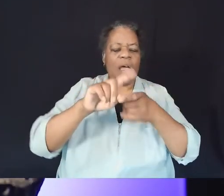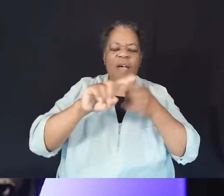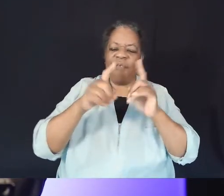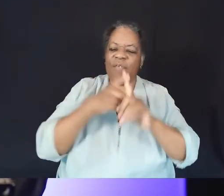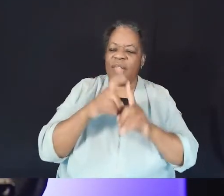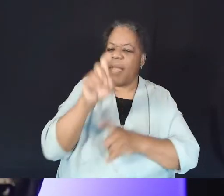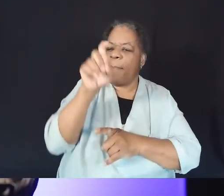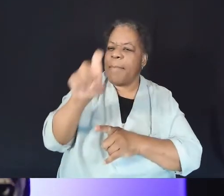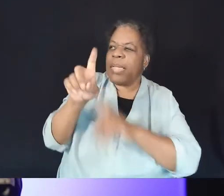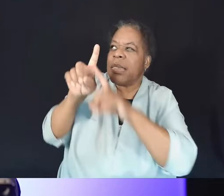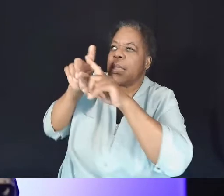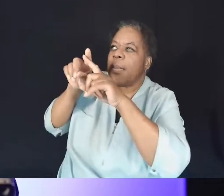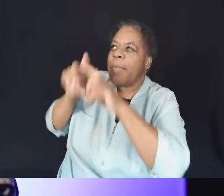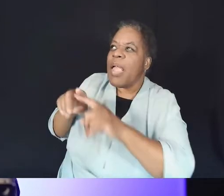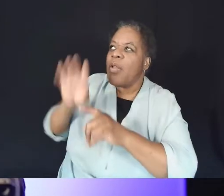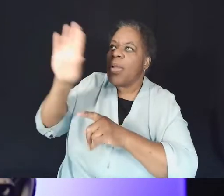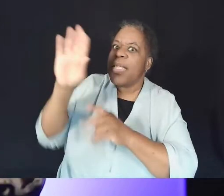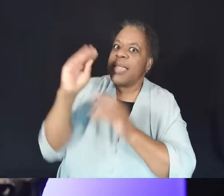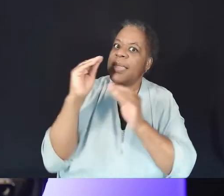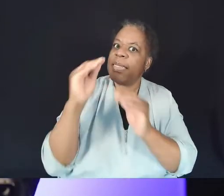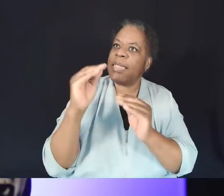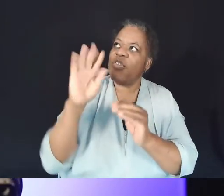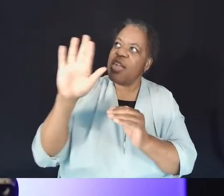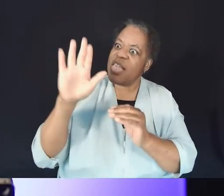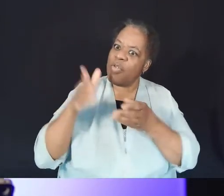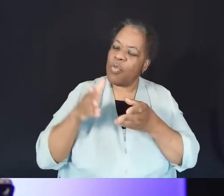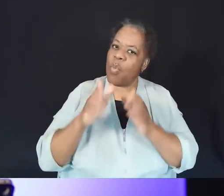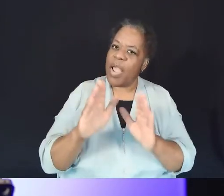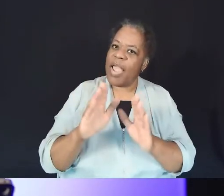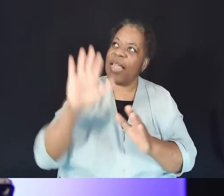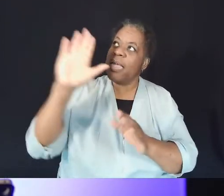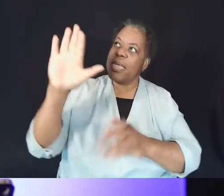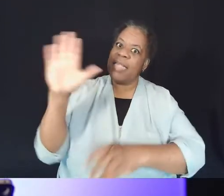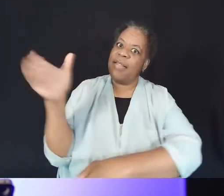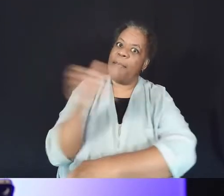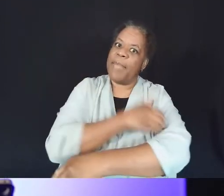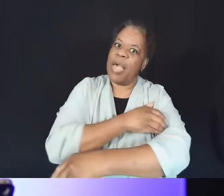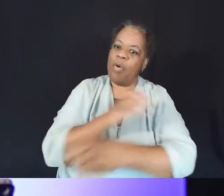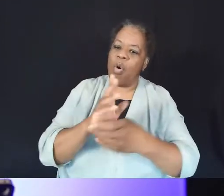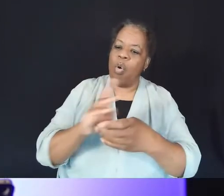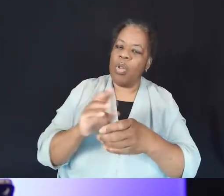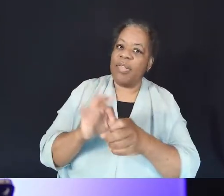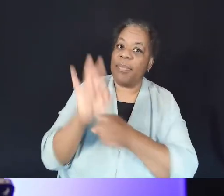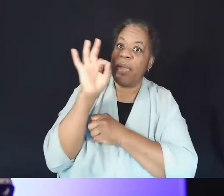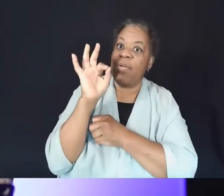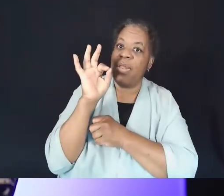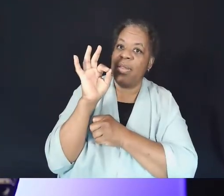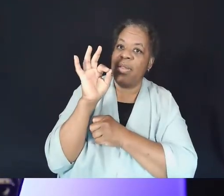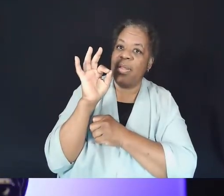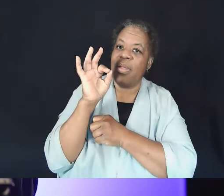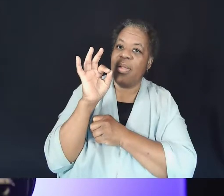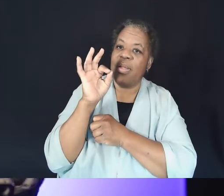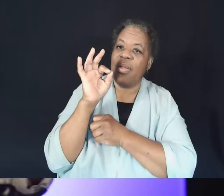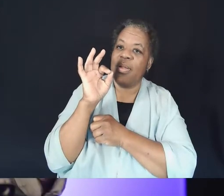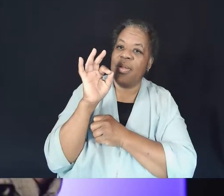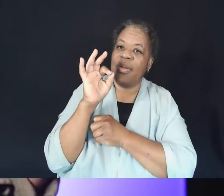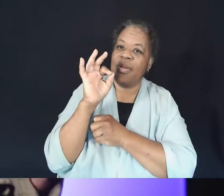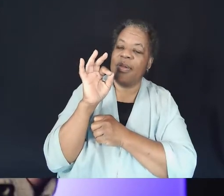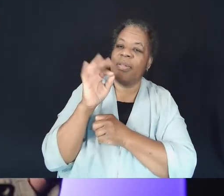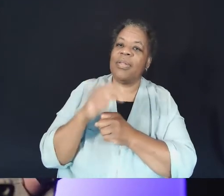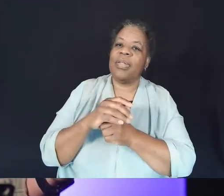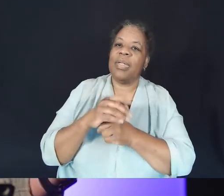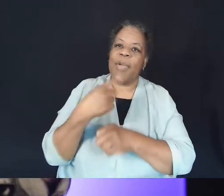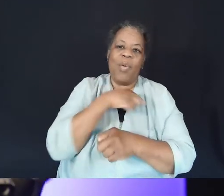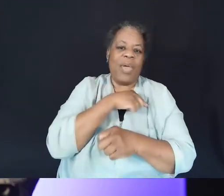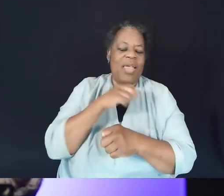teachings and on the way of Jesus and on the power of the Holy Spirit. May we not build on the sands